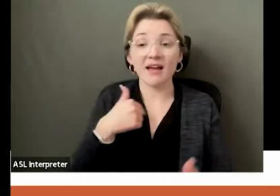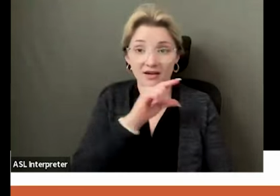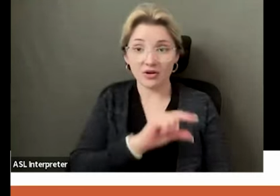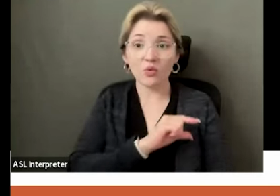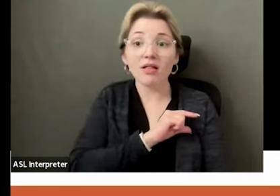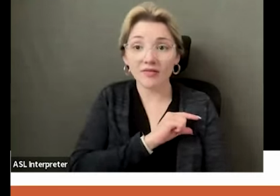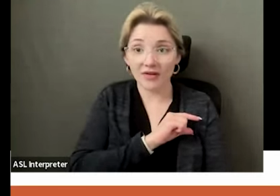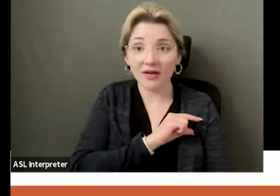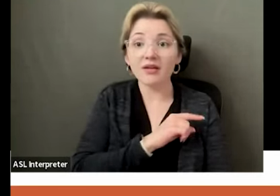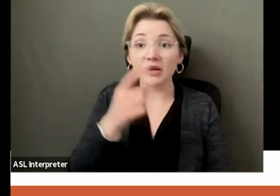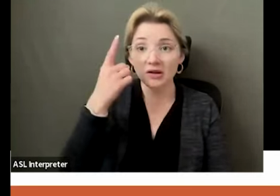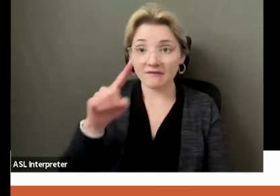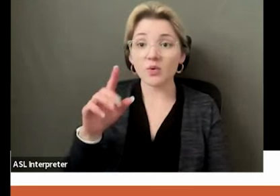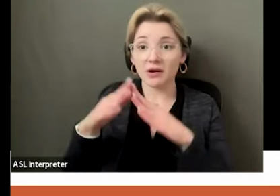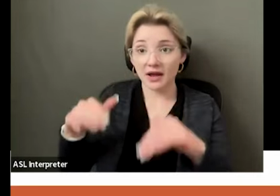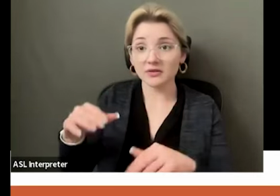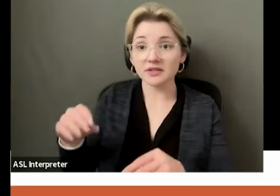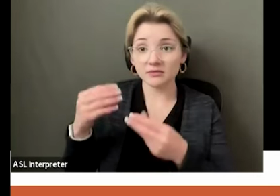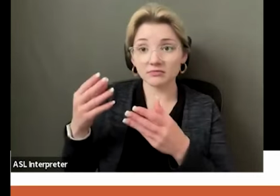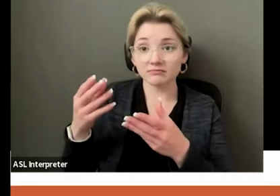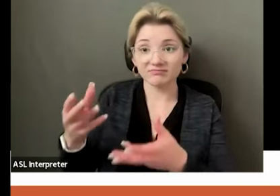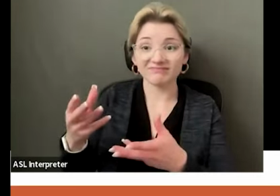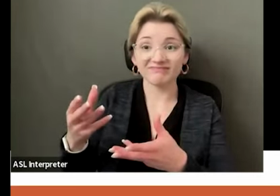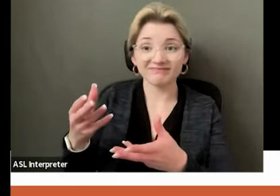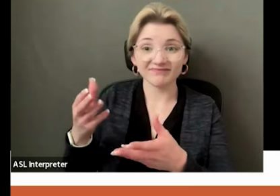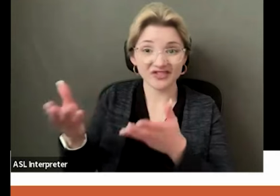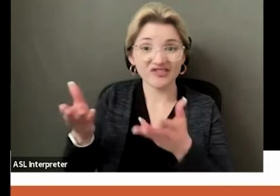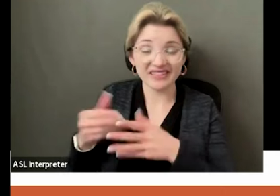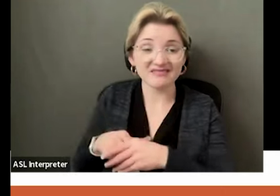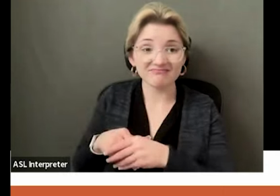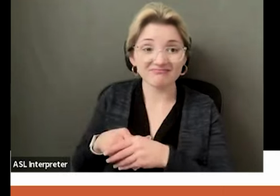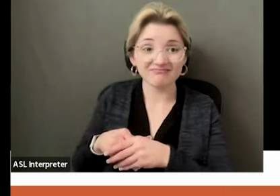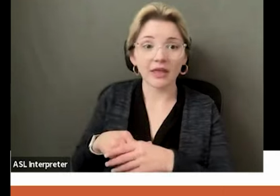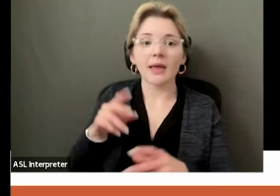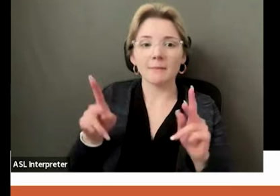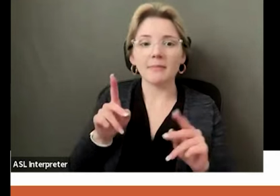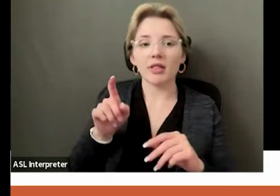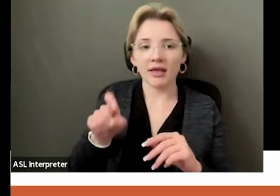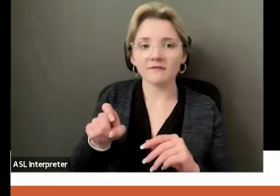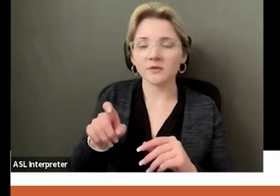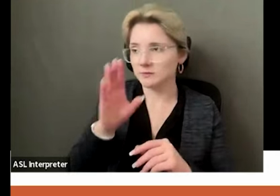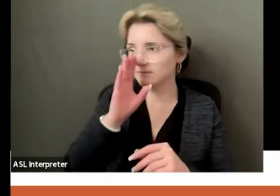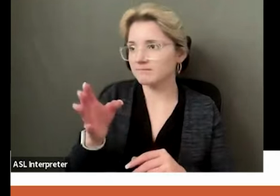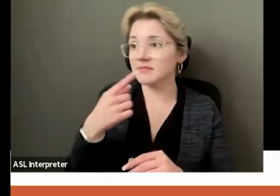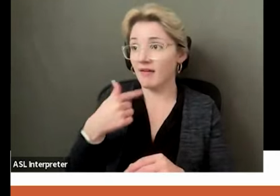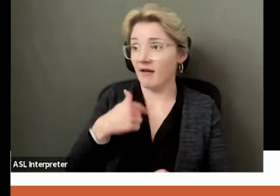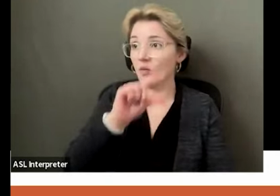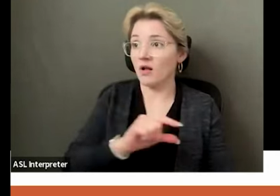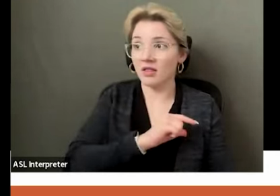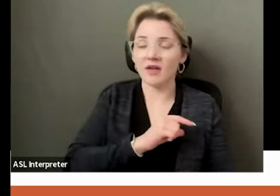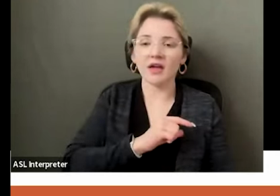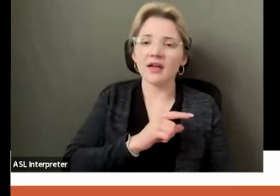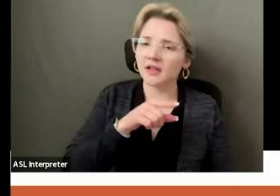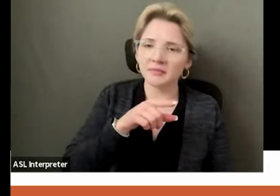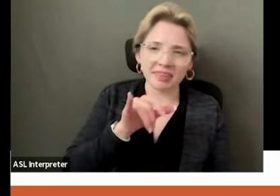to access these housing protections. And they don't need to, share their whole story or really identify with one of